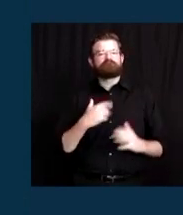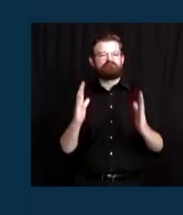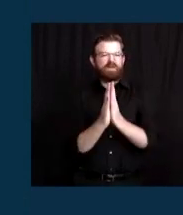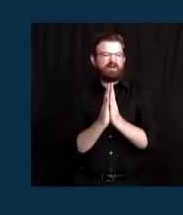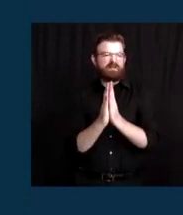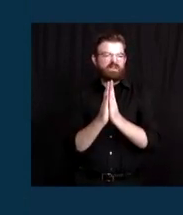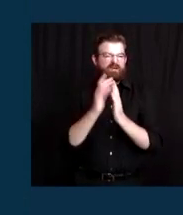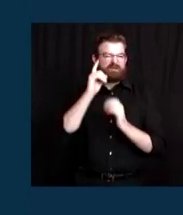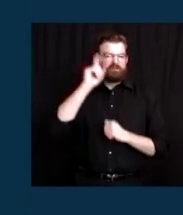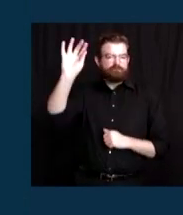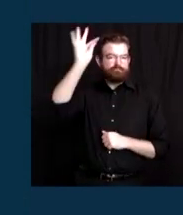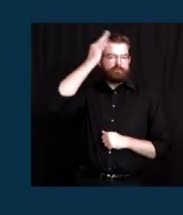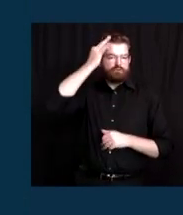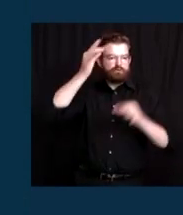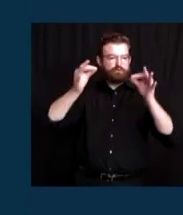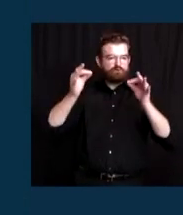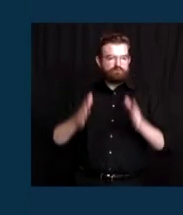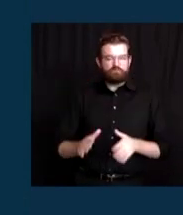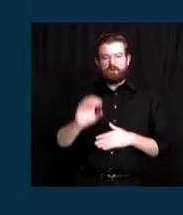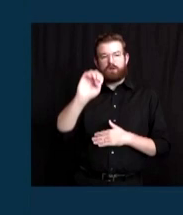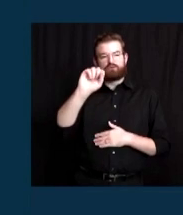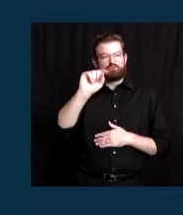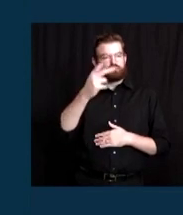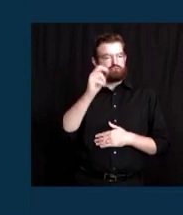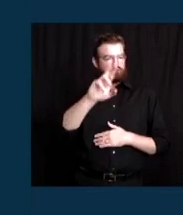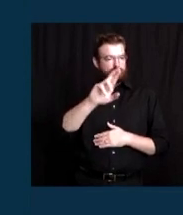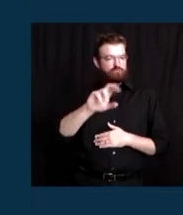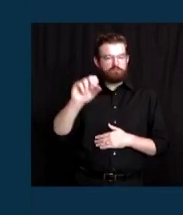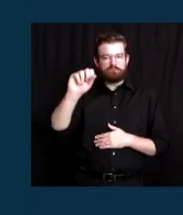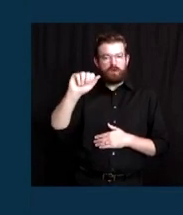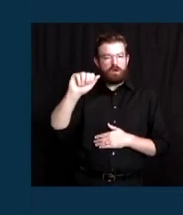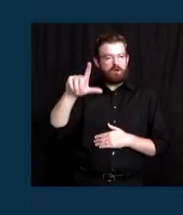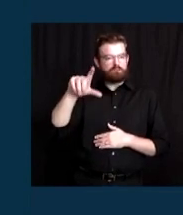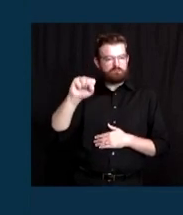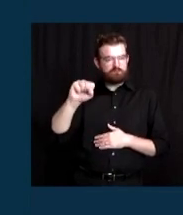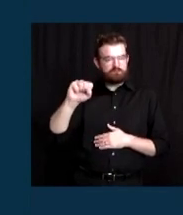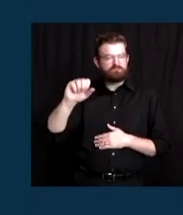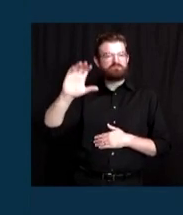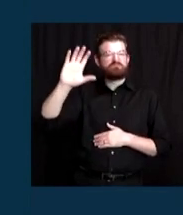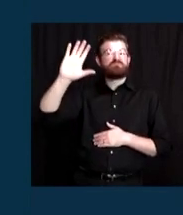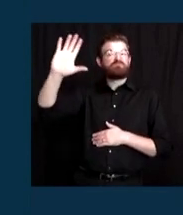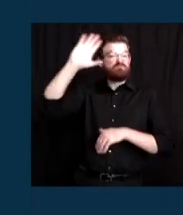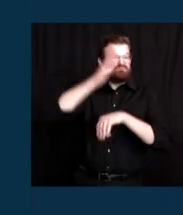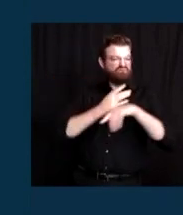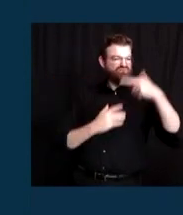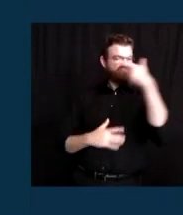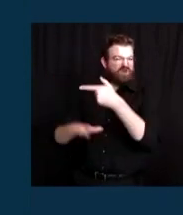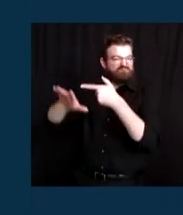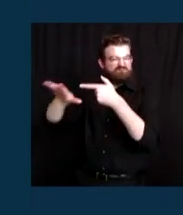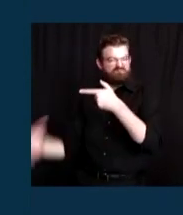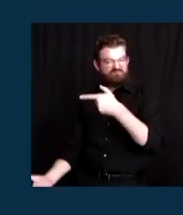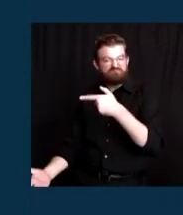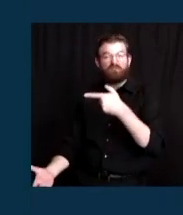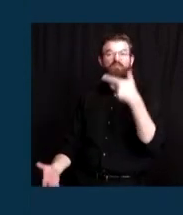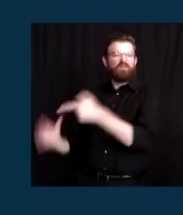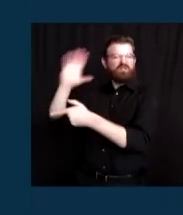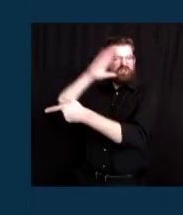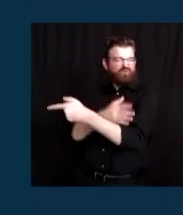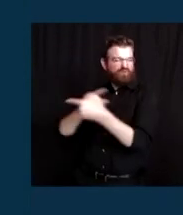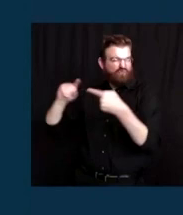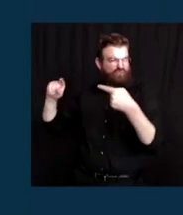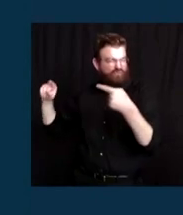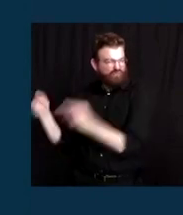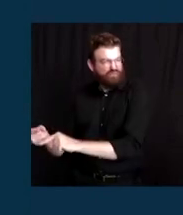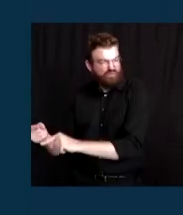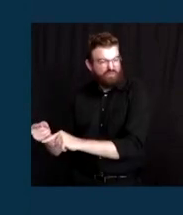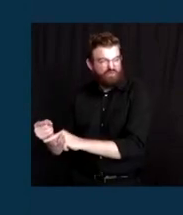Esther Salas, whose son was murdered and husband seriously wounded yesterday in a brazen and cowardly act of gun violence at